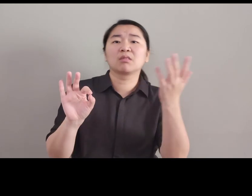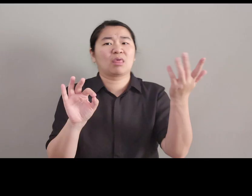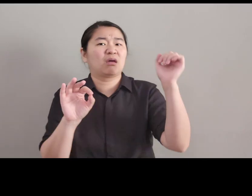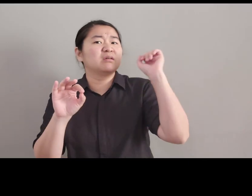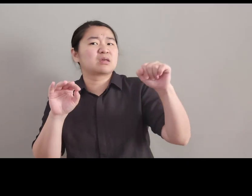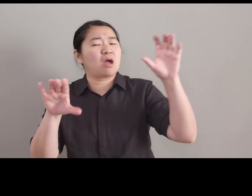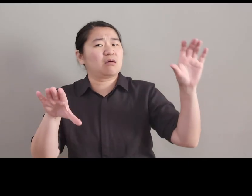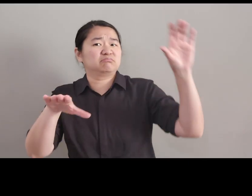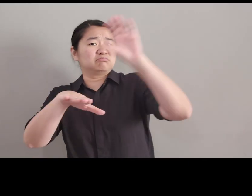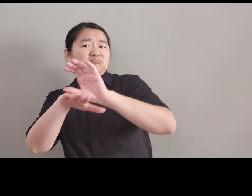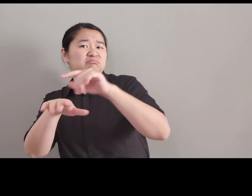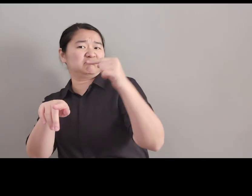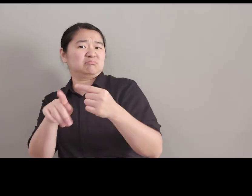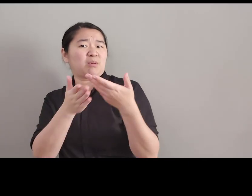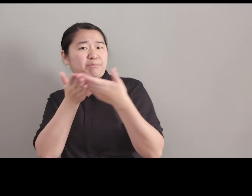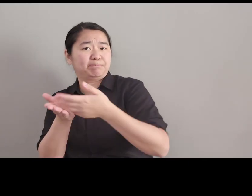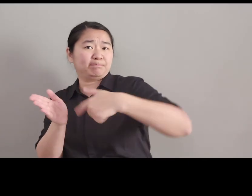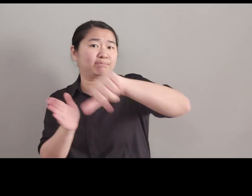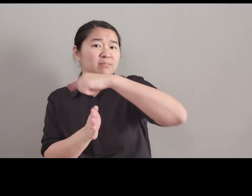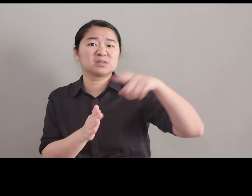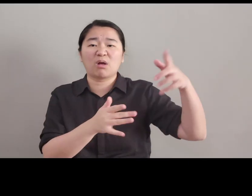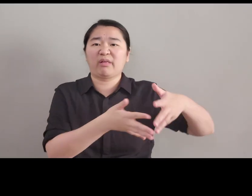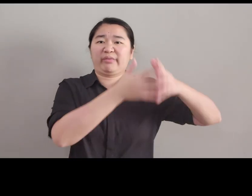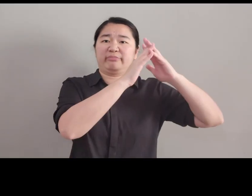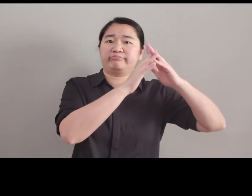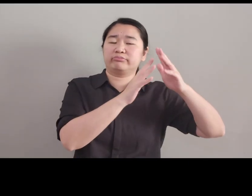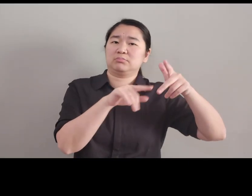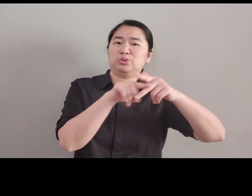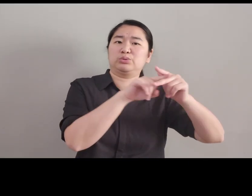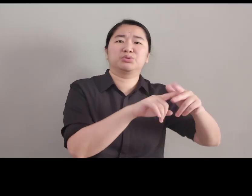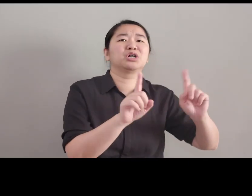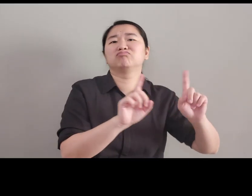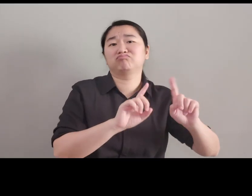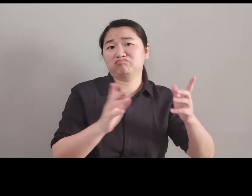commercial ones. So, Hidde, did you have a last word?